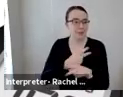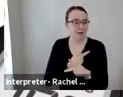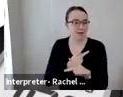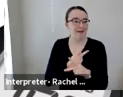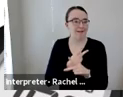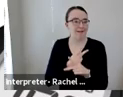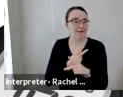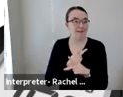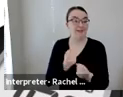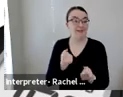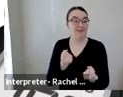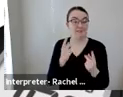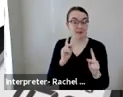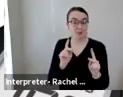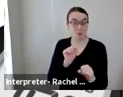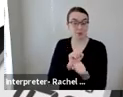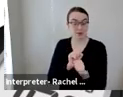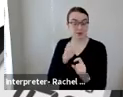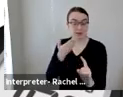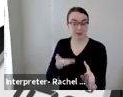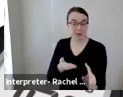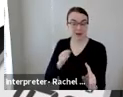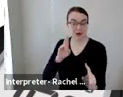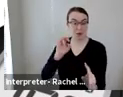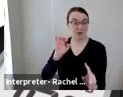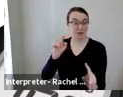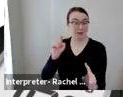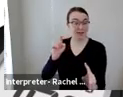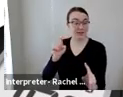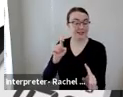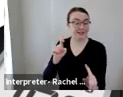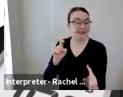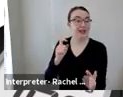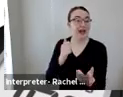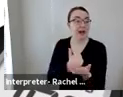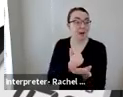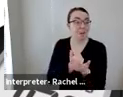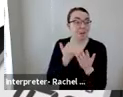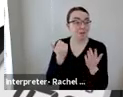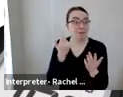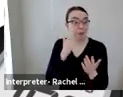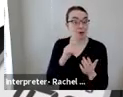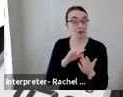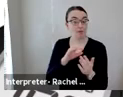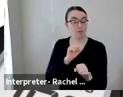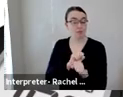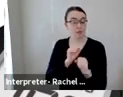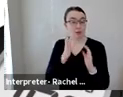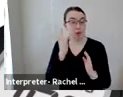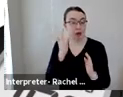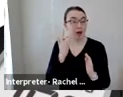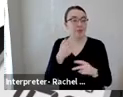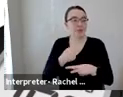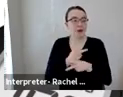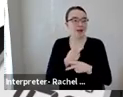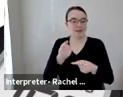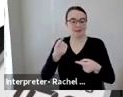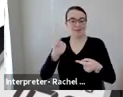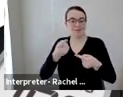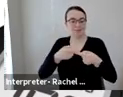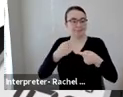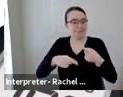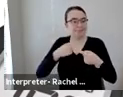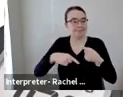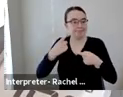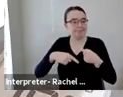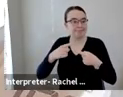people that were at Reflex there, was that we had a revolving door of a variety of products. So if you're working on a treadmill and